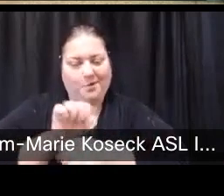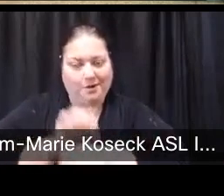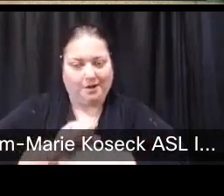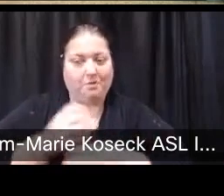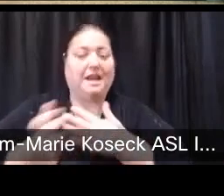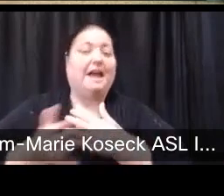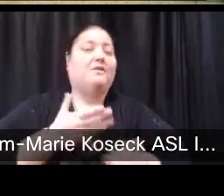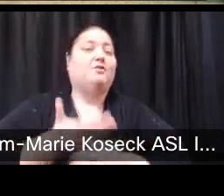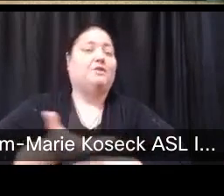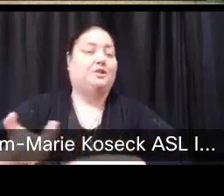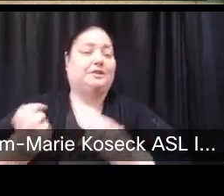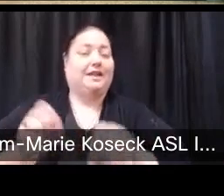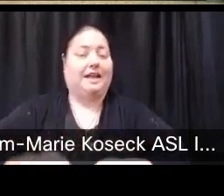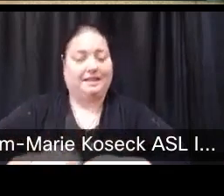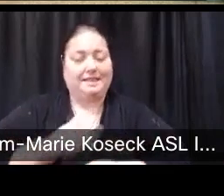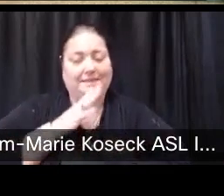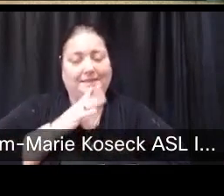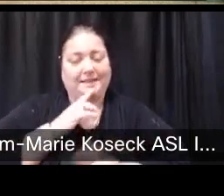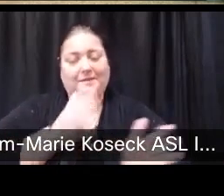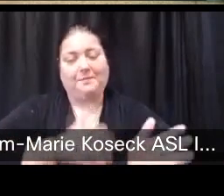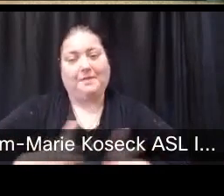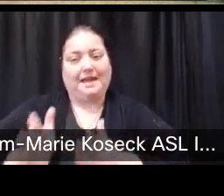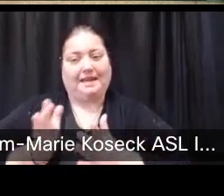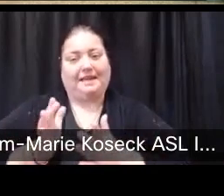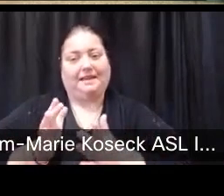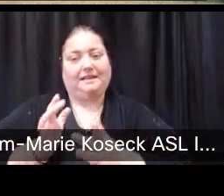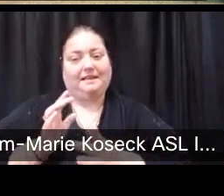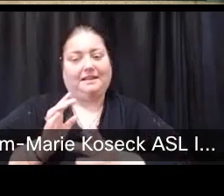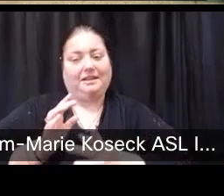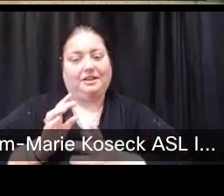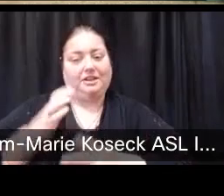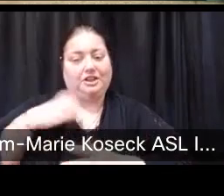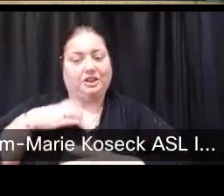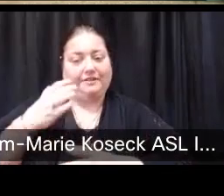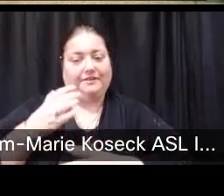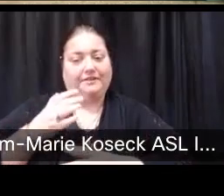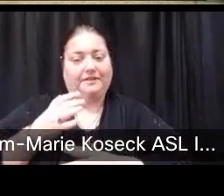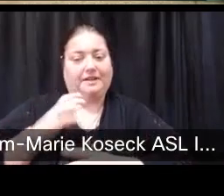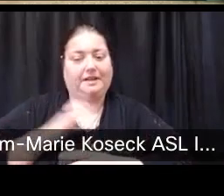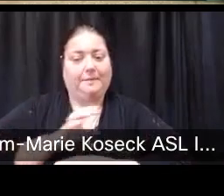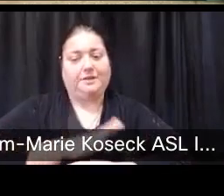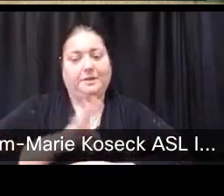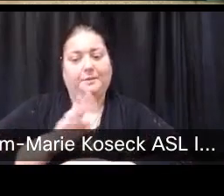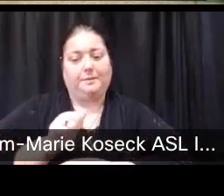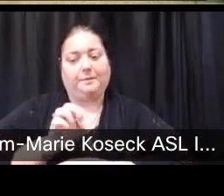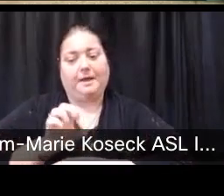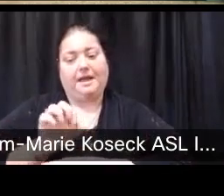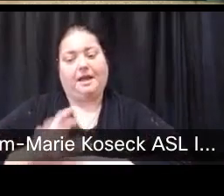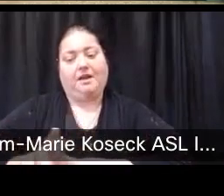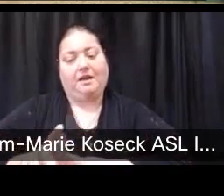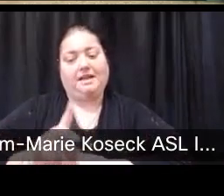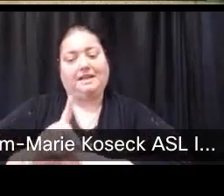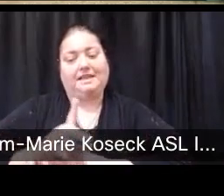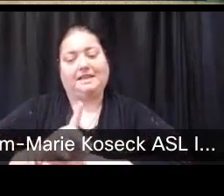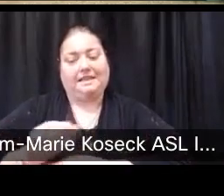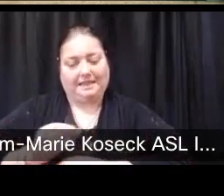get. Speaking as a planning section chief, so. Yep. I did notice that Commissioner Bear was at the DDAC. Is she at every one of